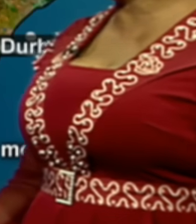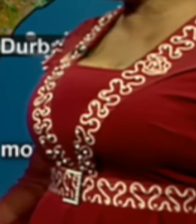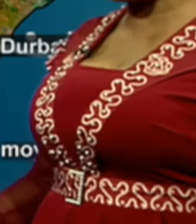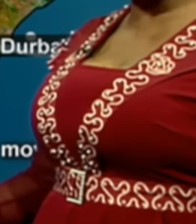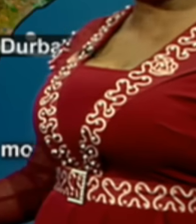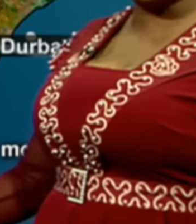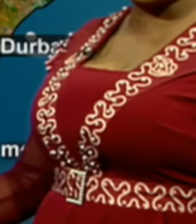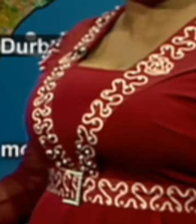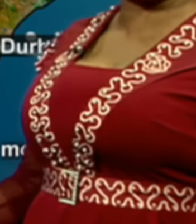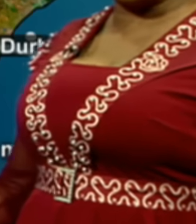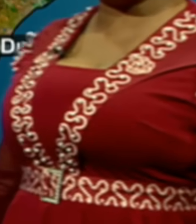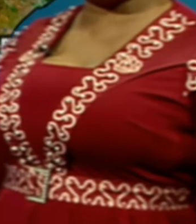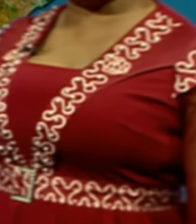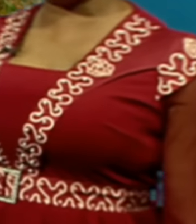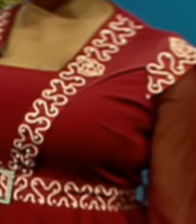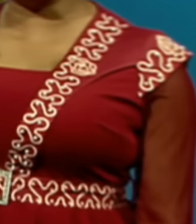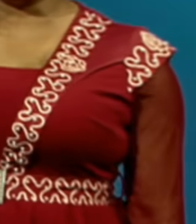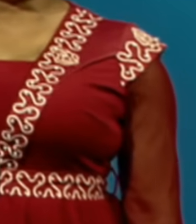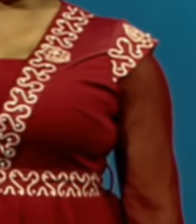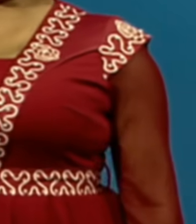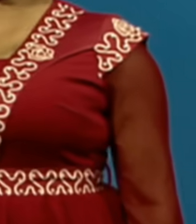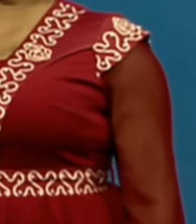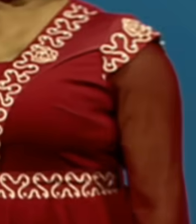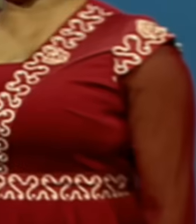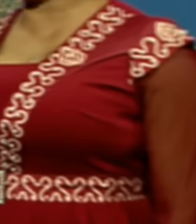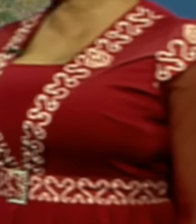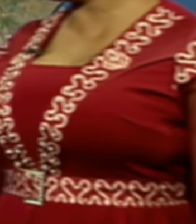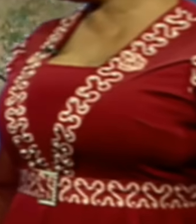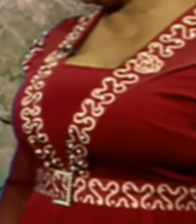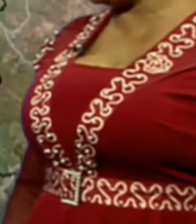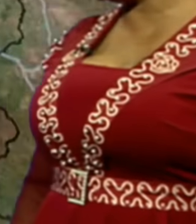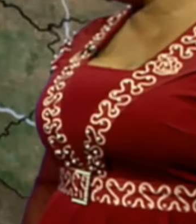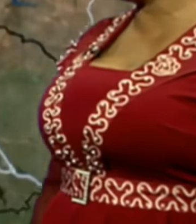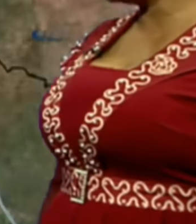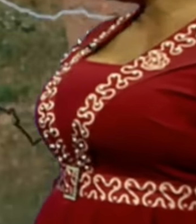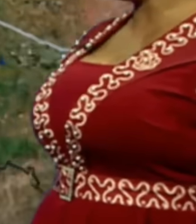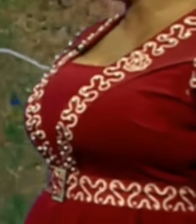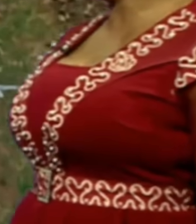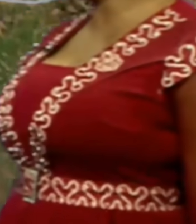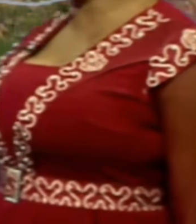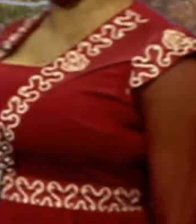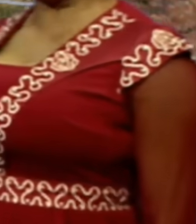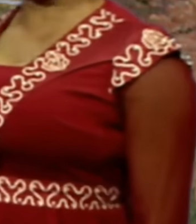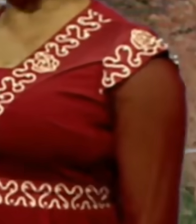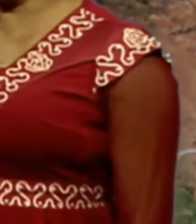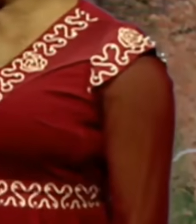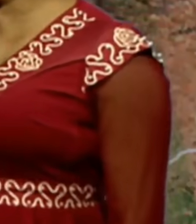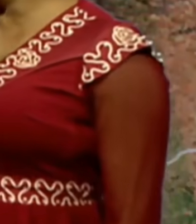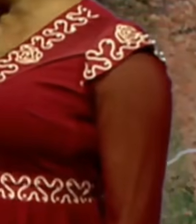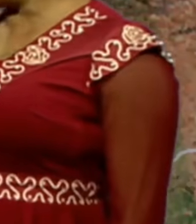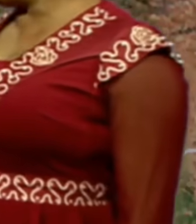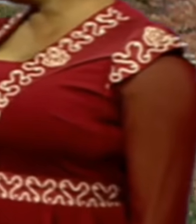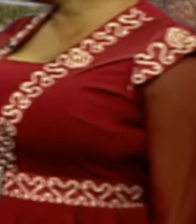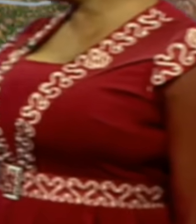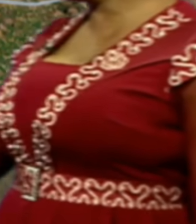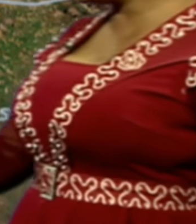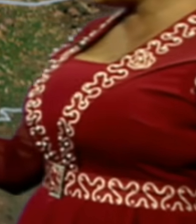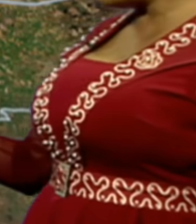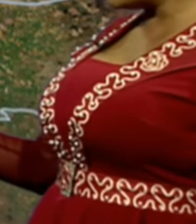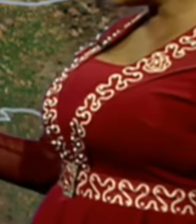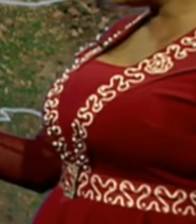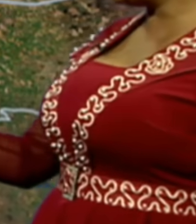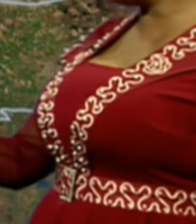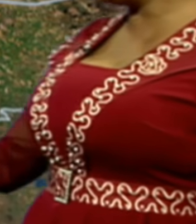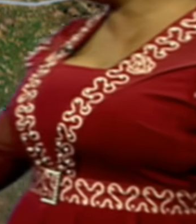go na le moya e tonyang go tla be go tonya kudu-kudu re lebelela tša kakanyo ya bosego go tloga go sasa re lebelela gona go la Gauteng go sasa re lebelela godimo